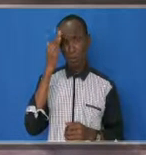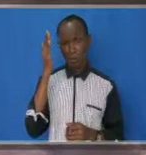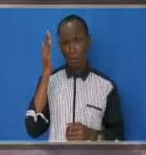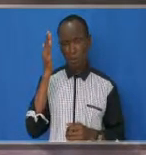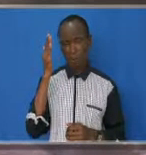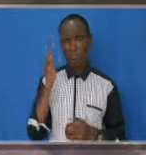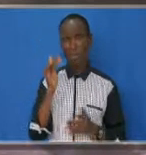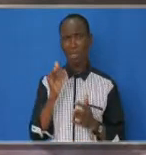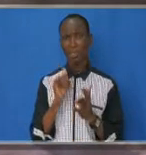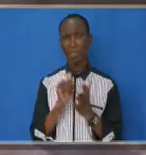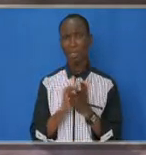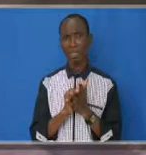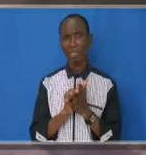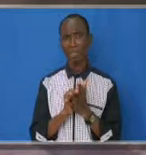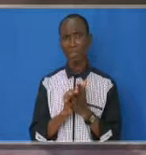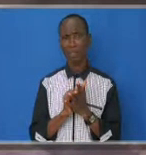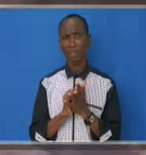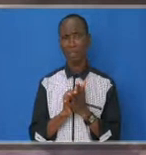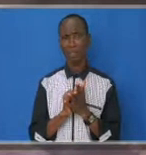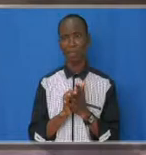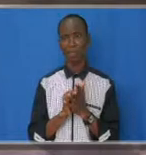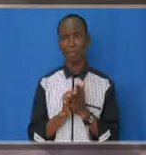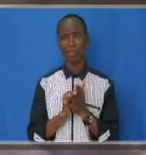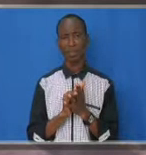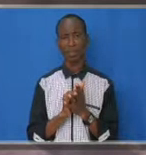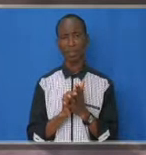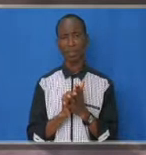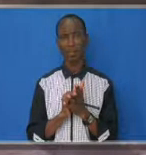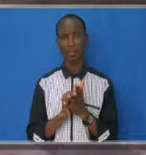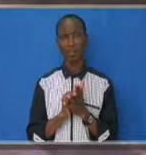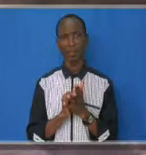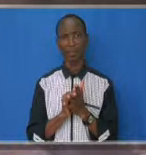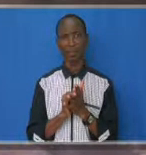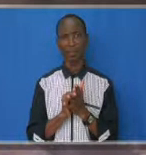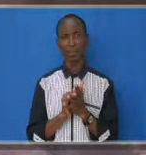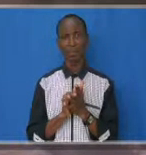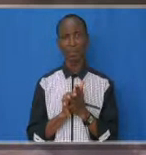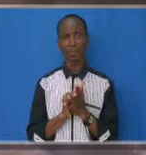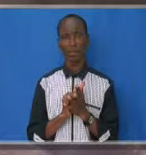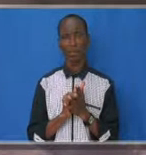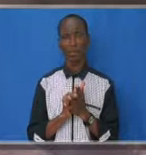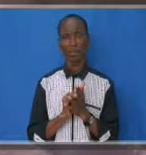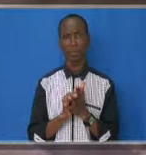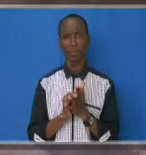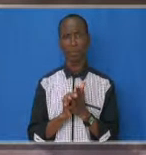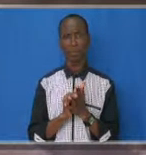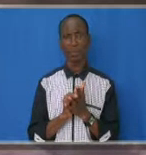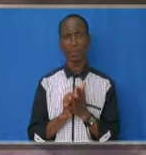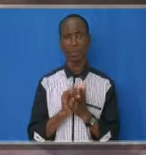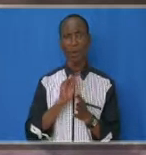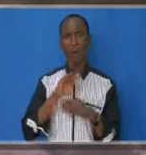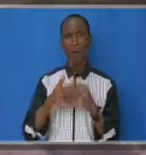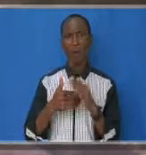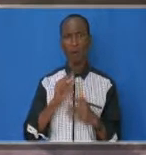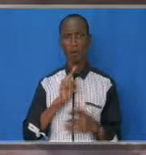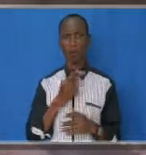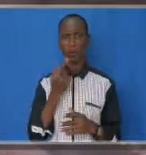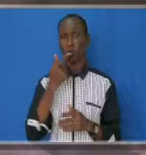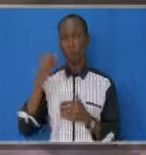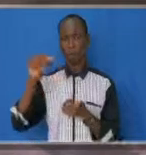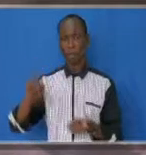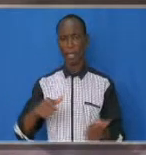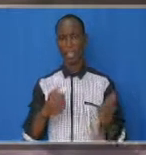ho enti wo poto kasem no ye hwe Roman forma. Now in Romans chapter 10 verse